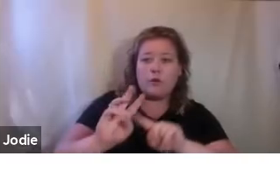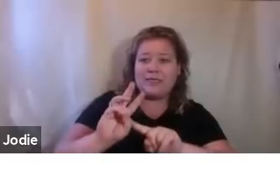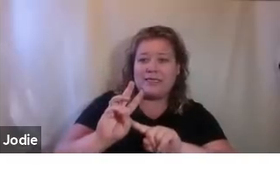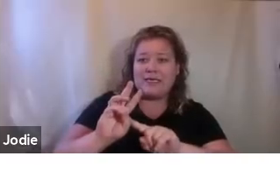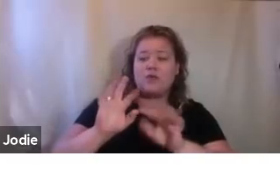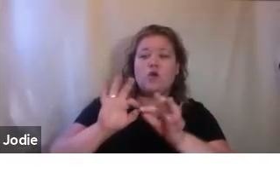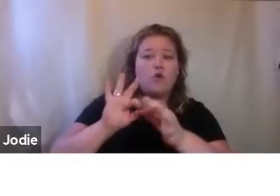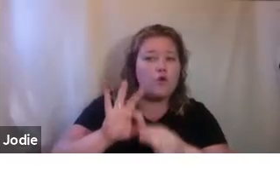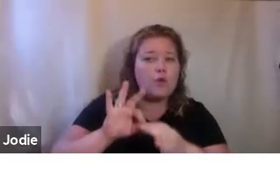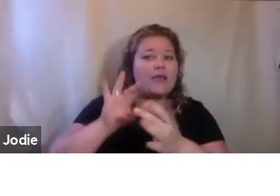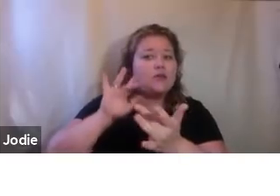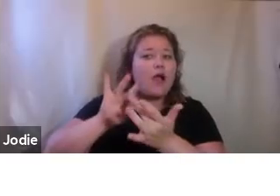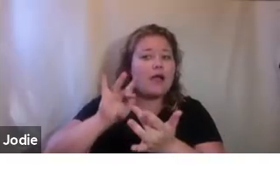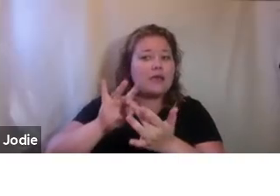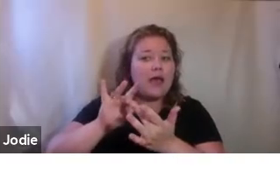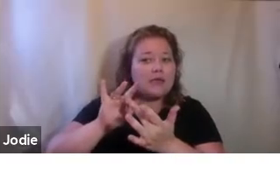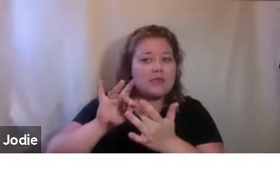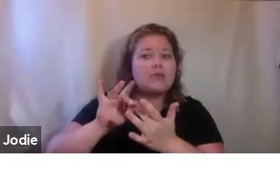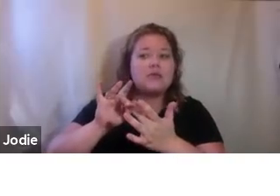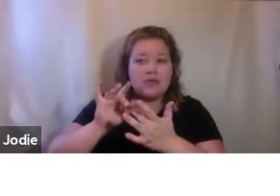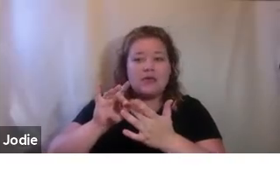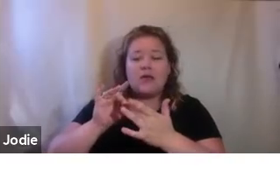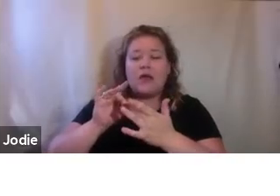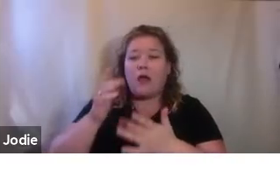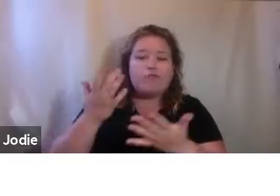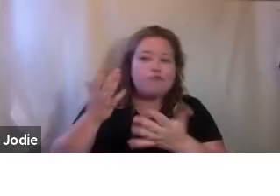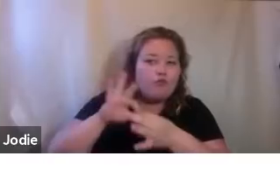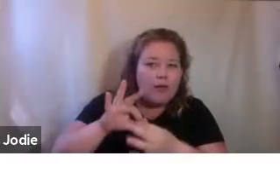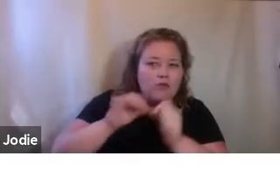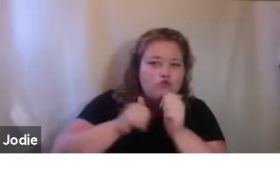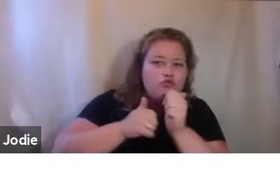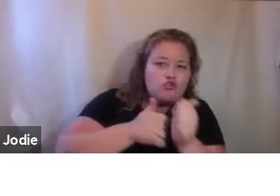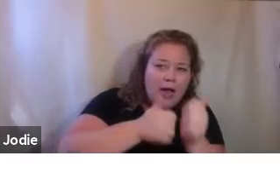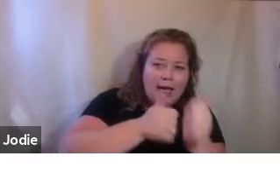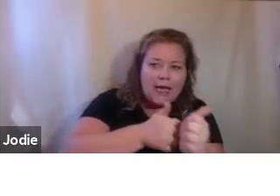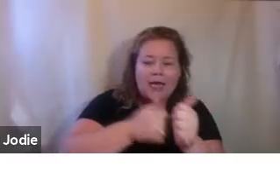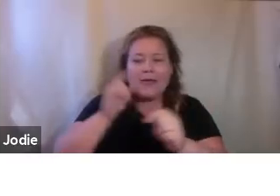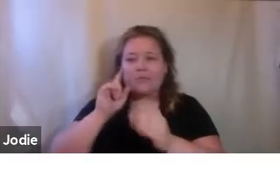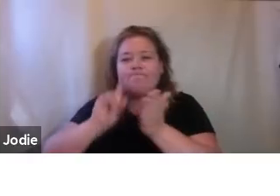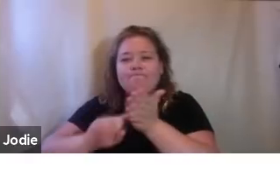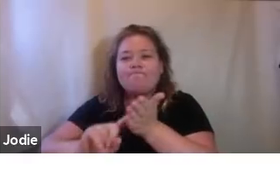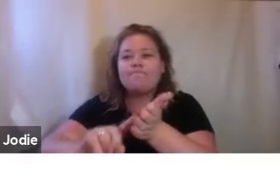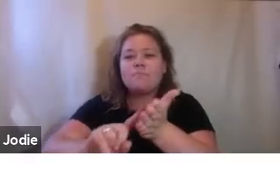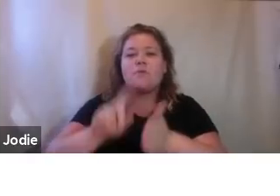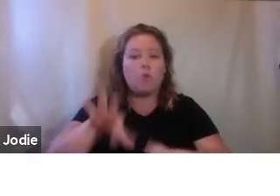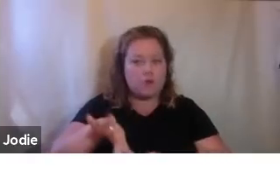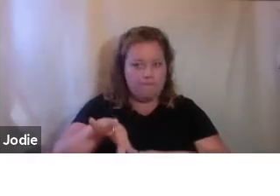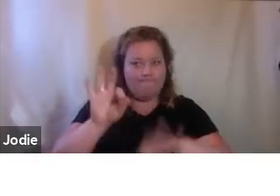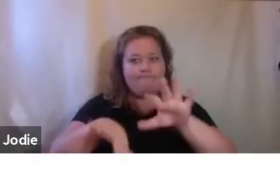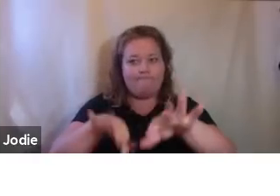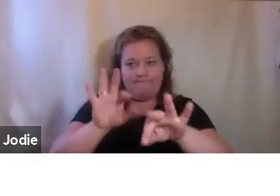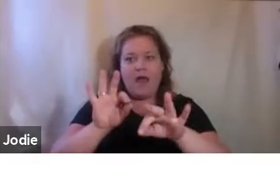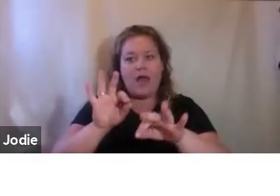cases and contacts. It's important that we track and share with you what percentage of cases that we can